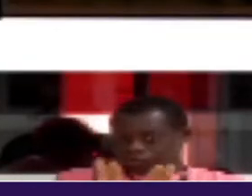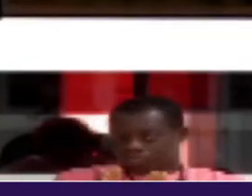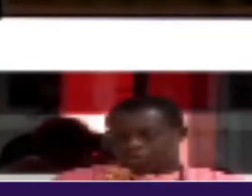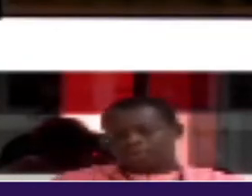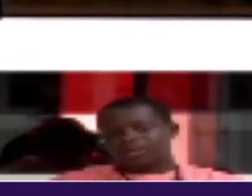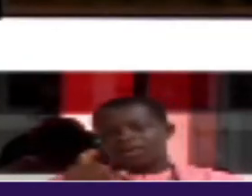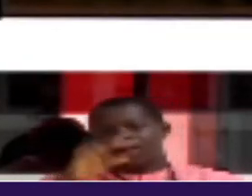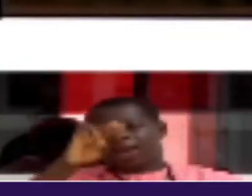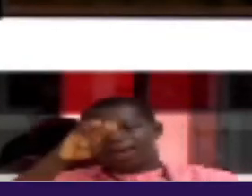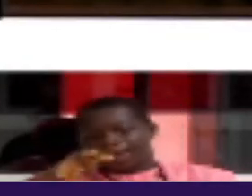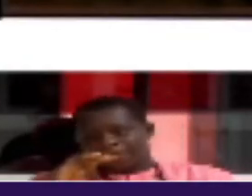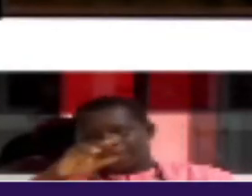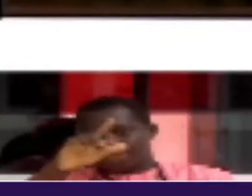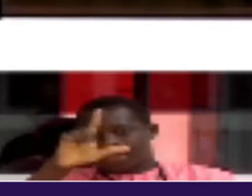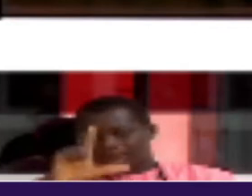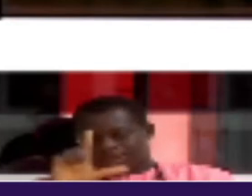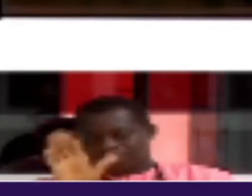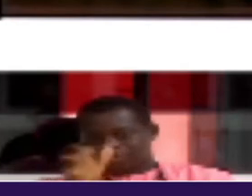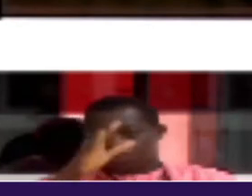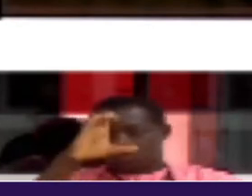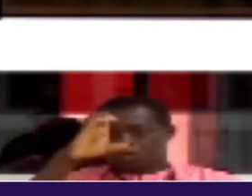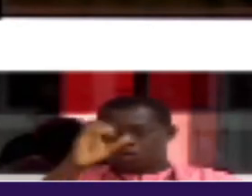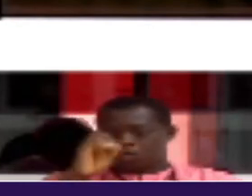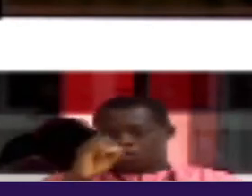Koli? Emel Koli.